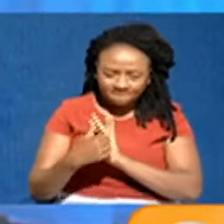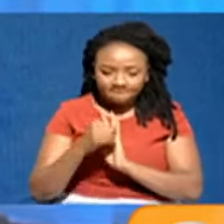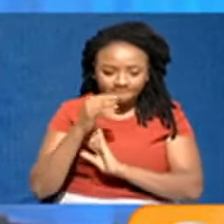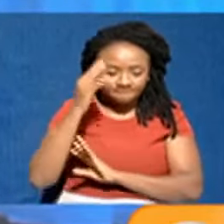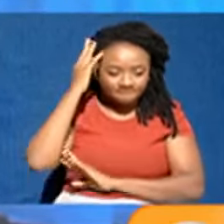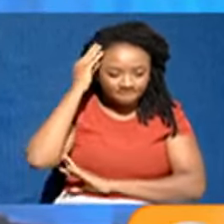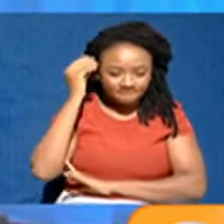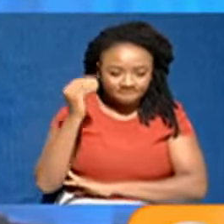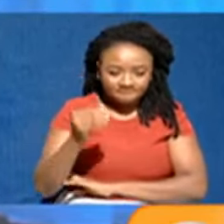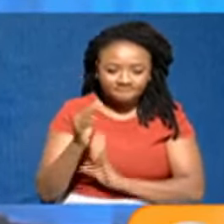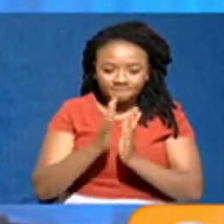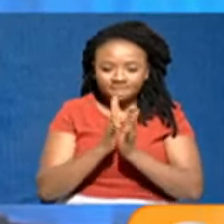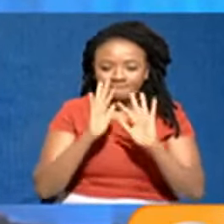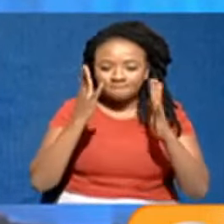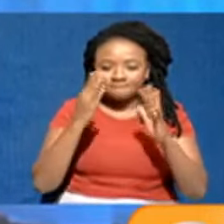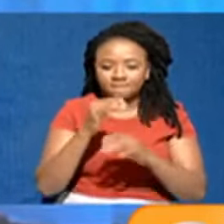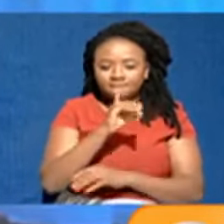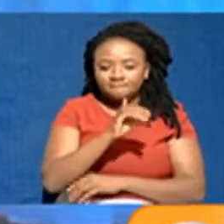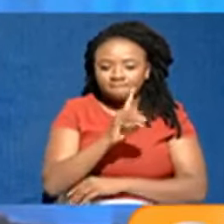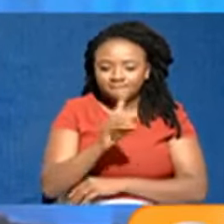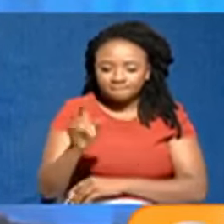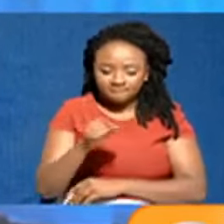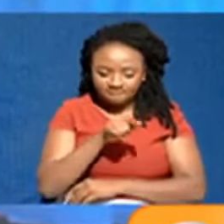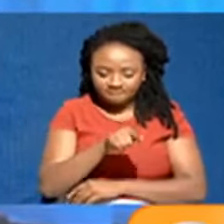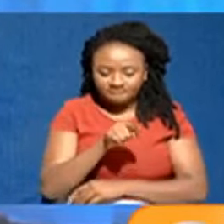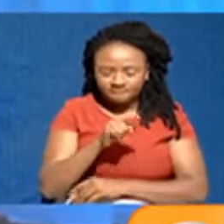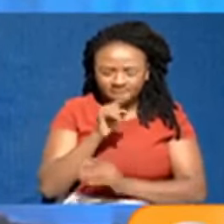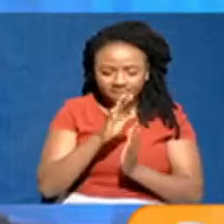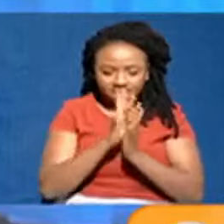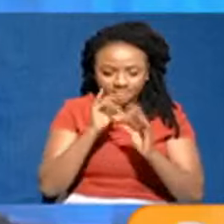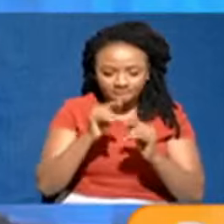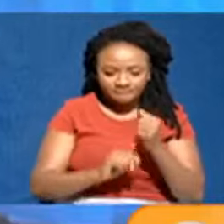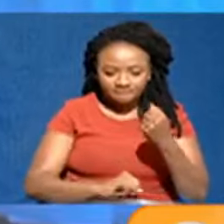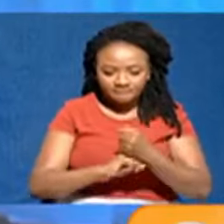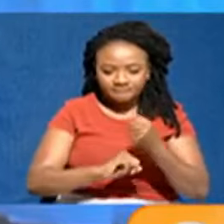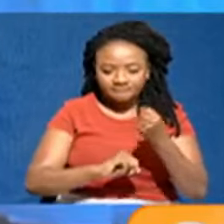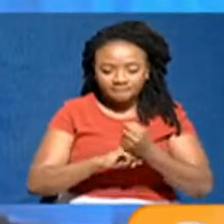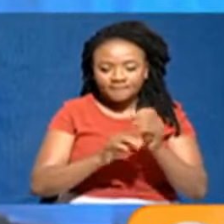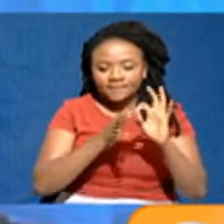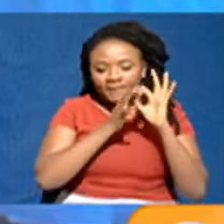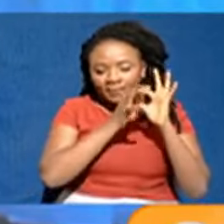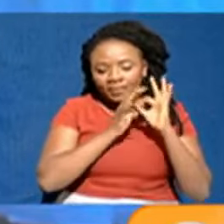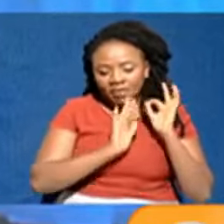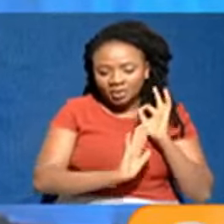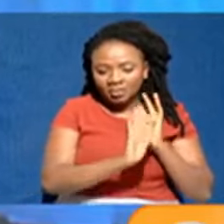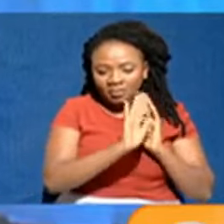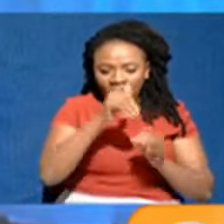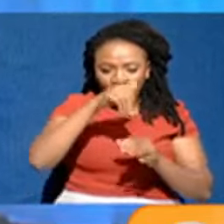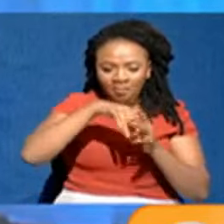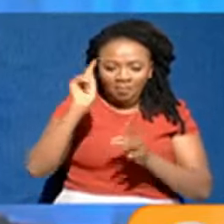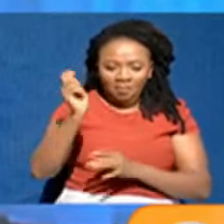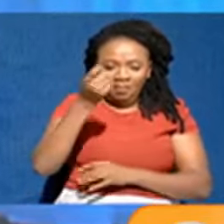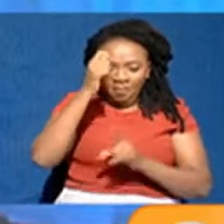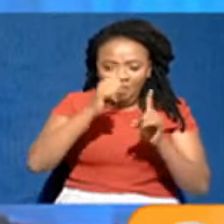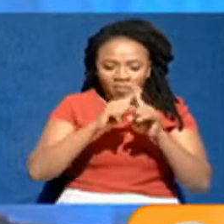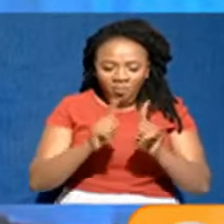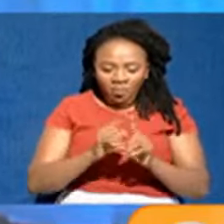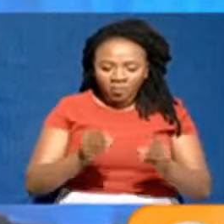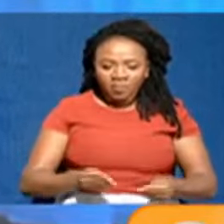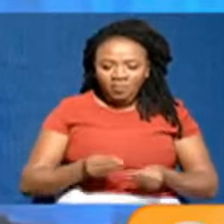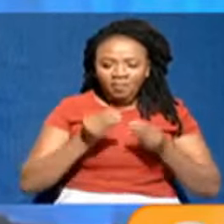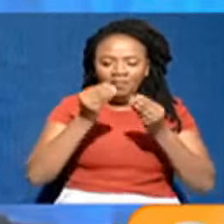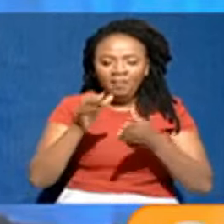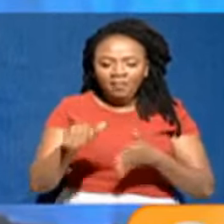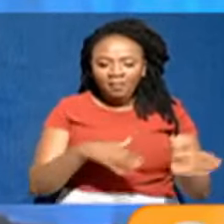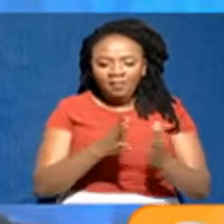Eid Festival and Business Expo is geared to celebrate and promote Somali culture within Kenya, while also providing a